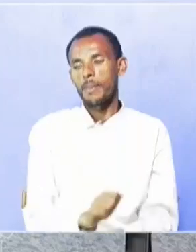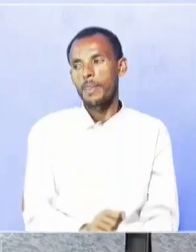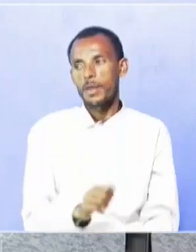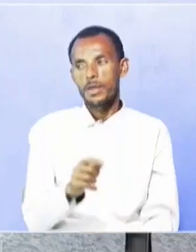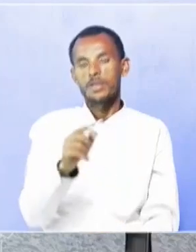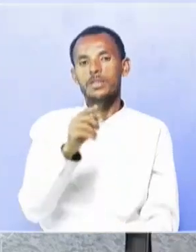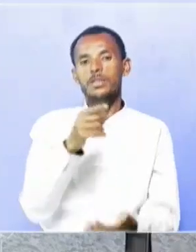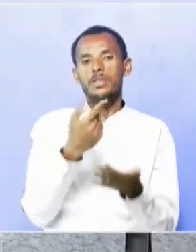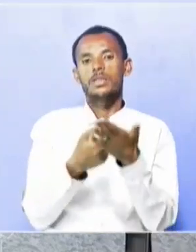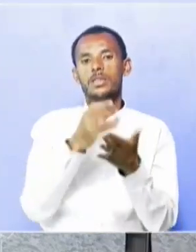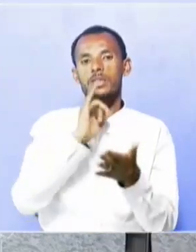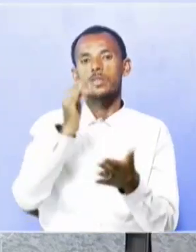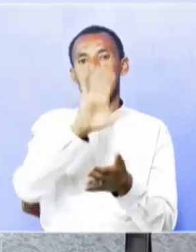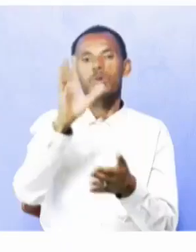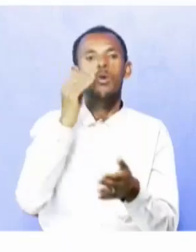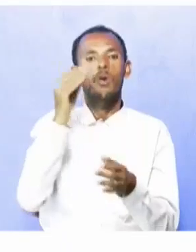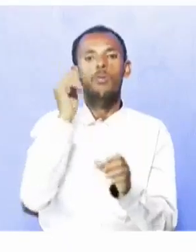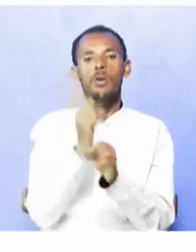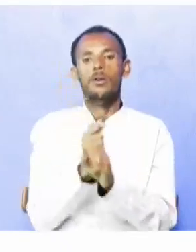your homework.